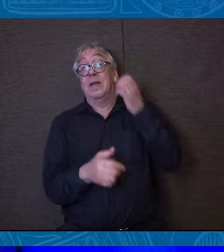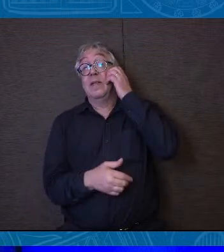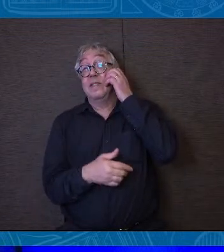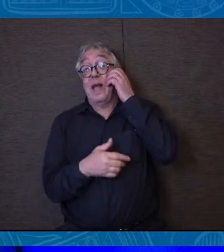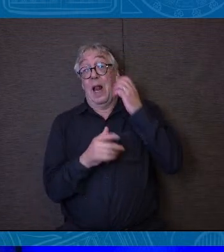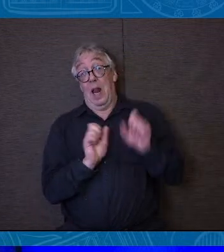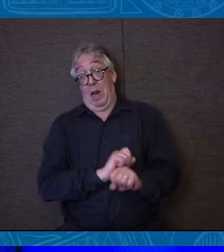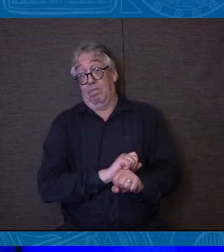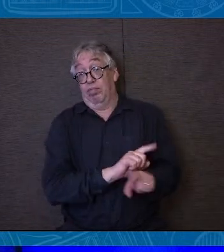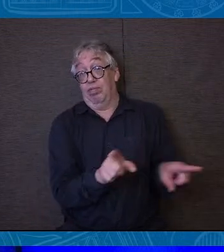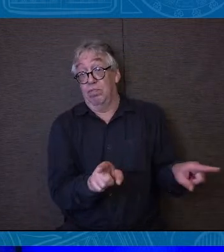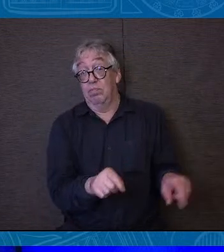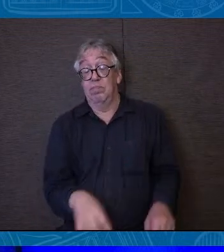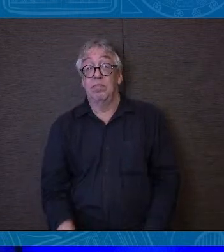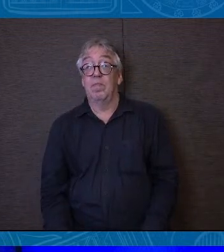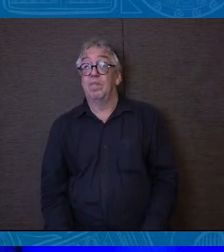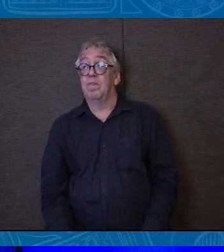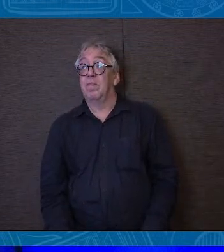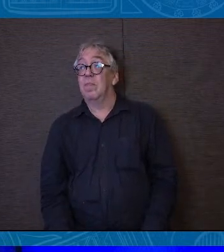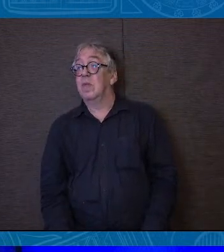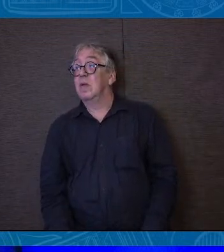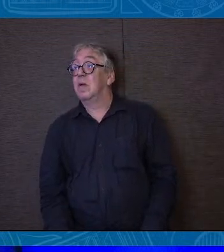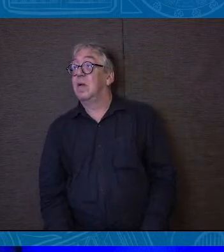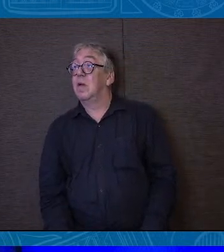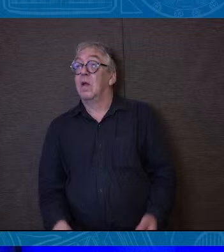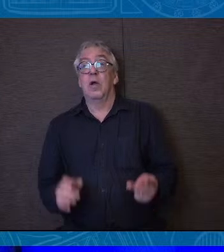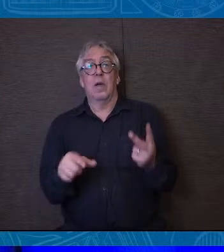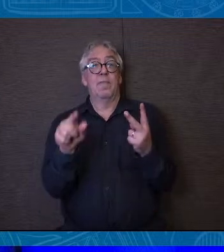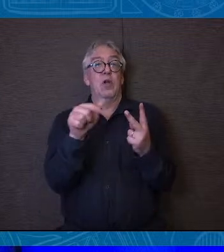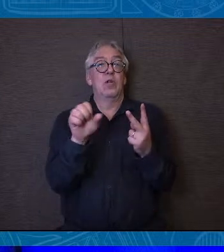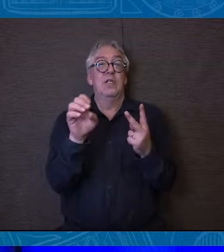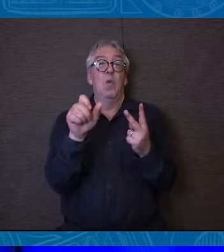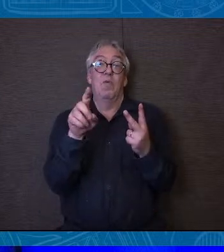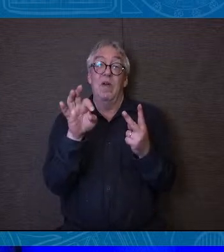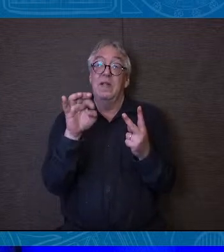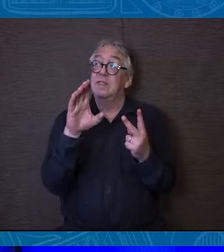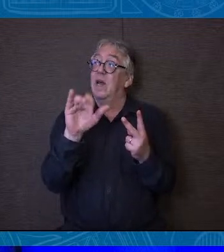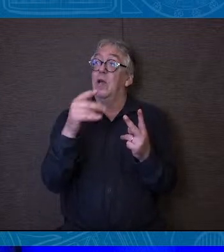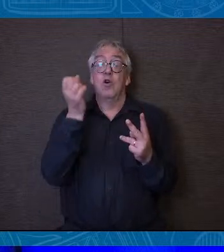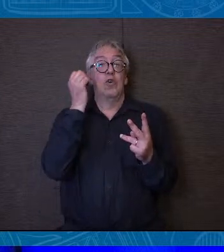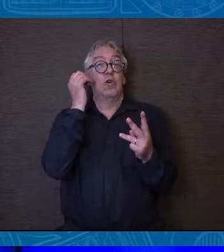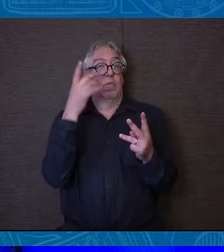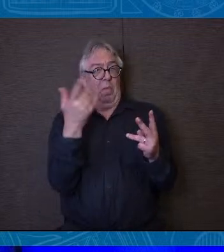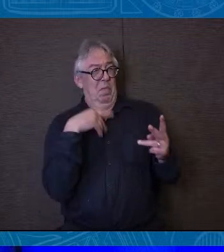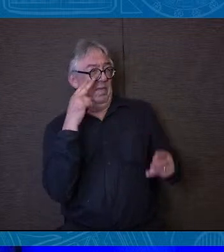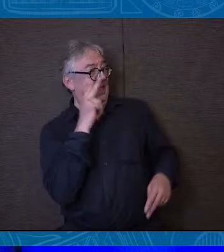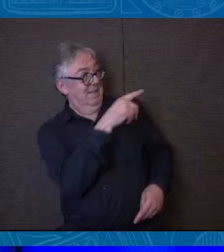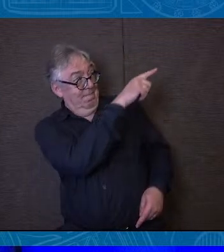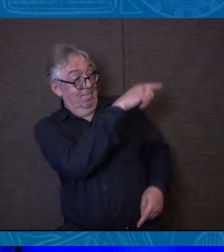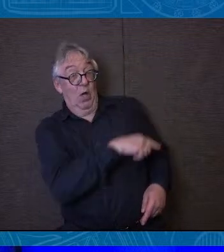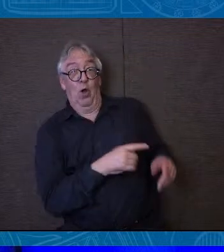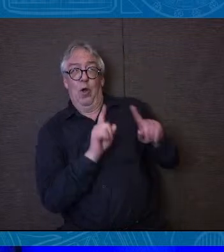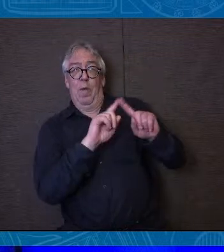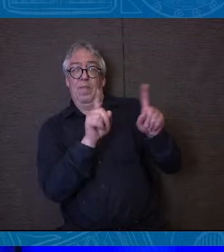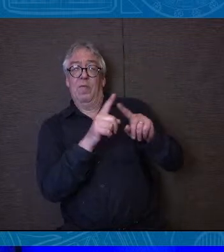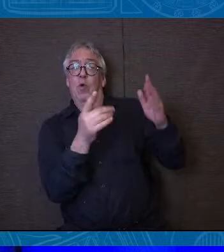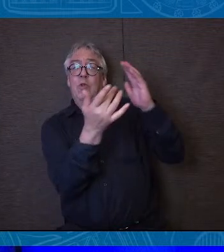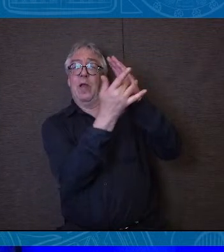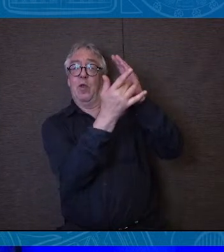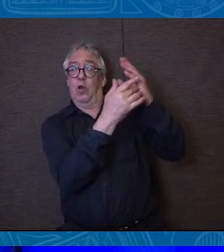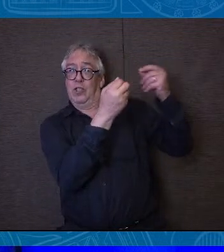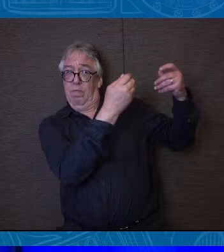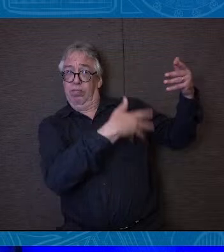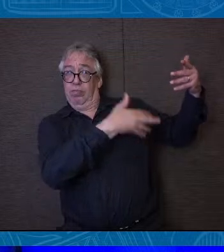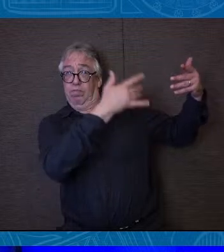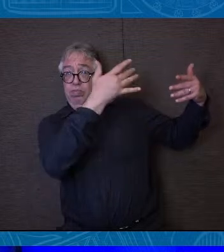a few over here, device-based geofencing, smart switching, non-terrestrial networks. I will go a little more on that. But